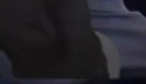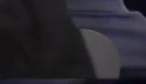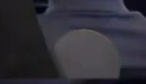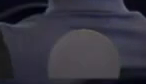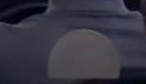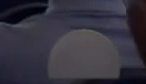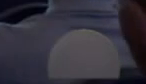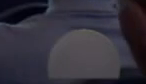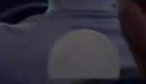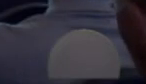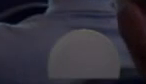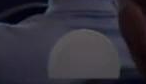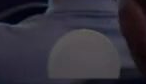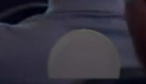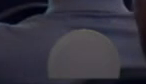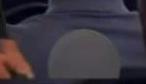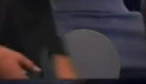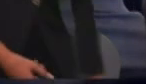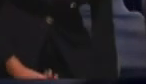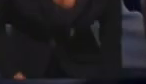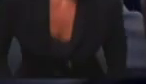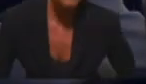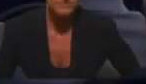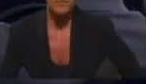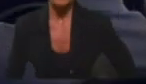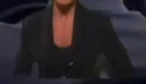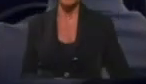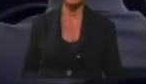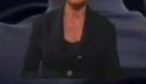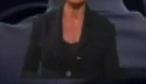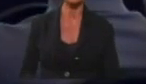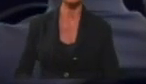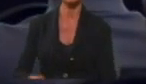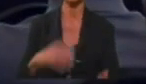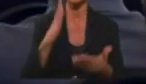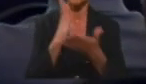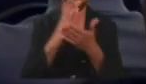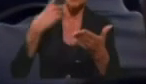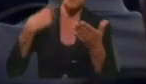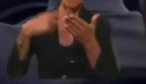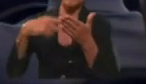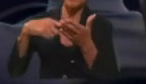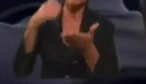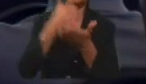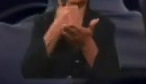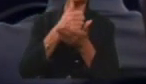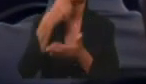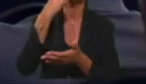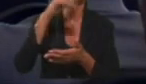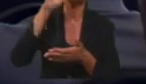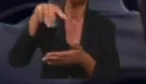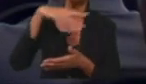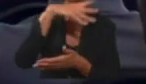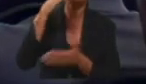was the last stop. You could not walk further onto Skavina. And if you look at the timetable, of course, this is a weekend. But in this